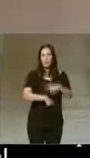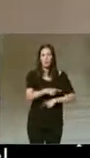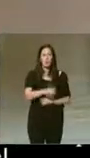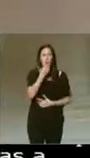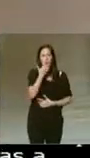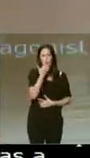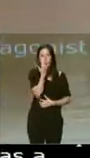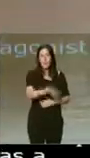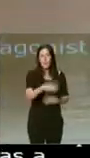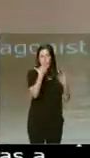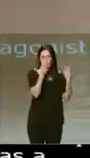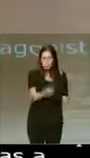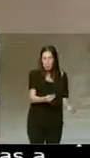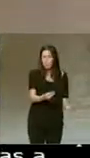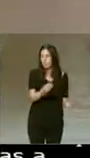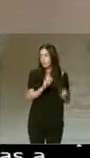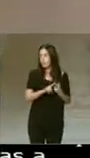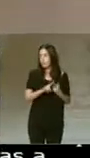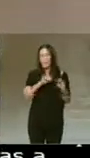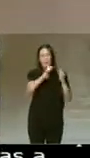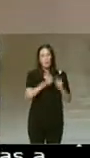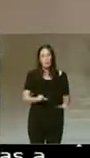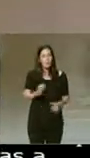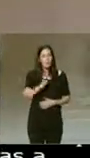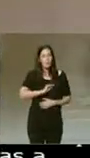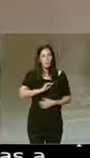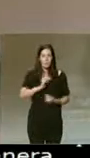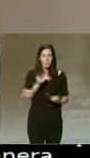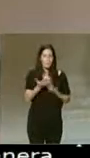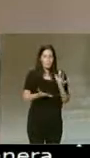those who suffer the misinterpretation